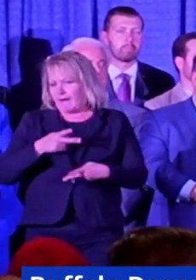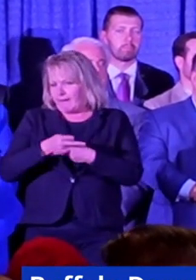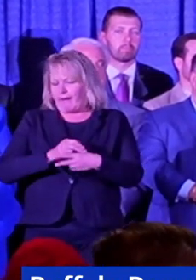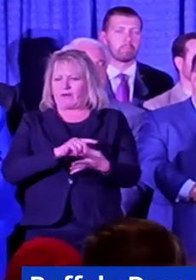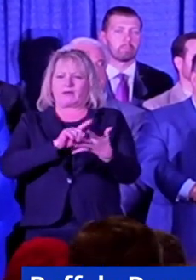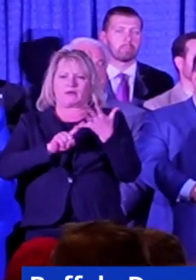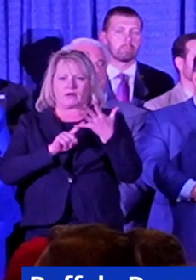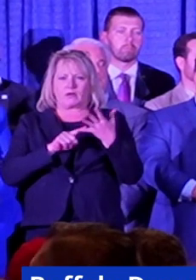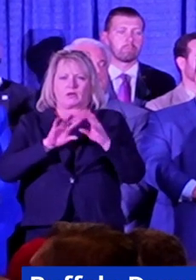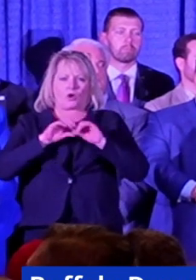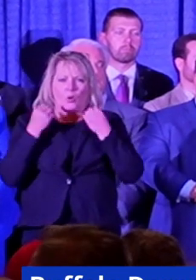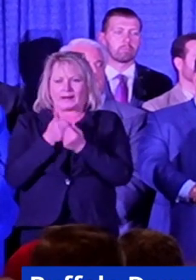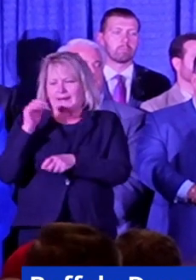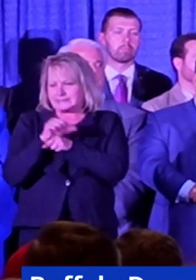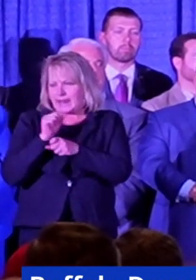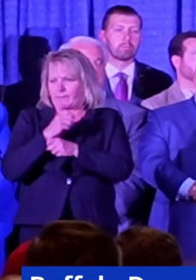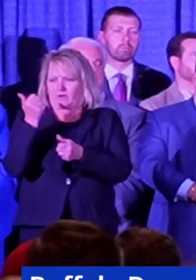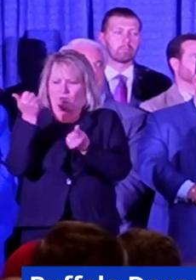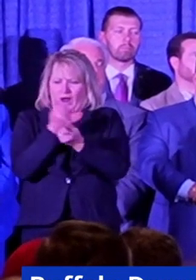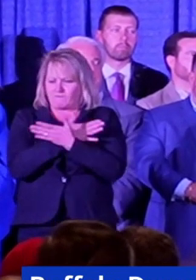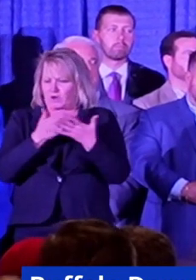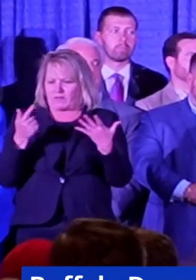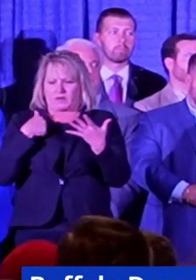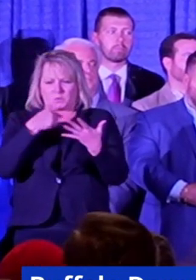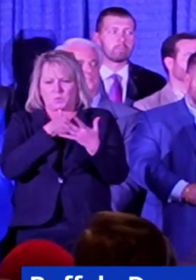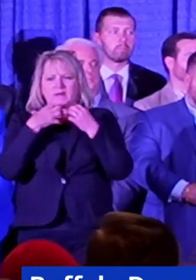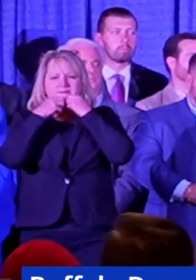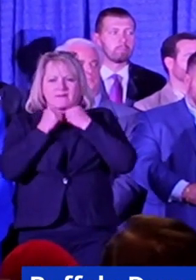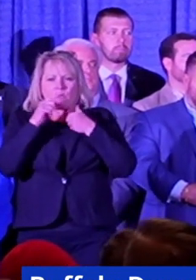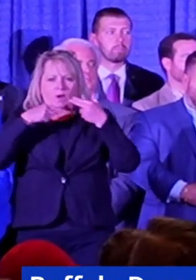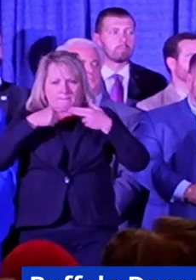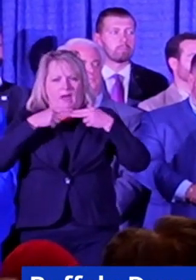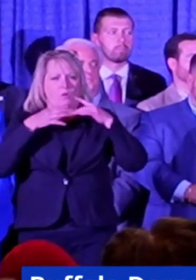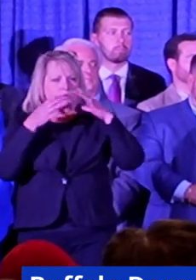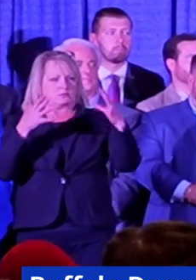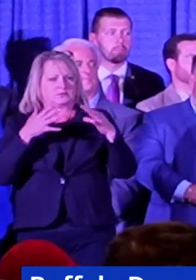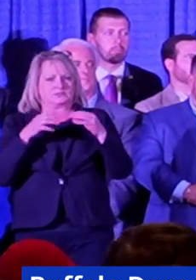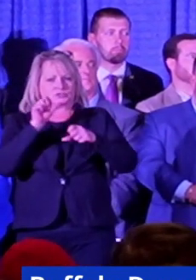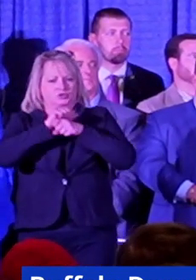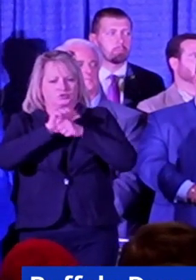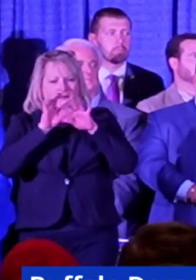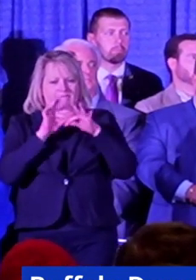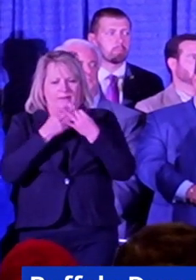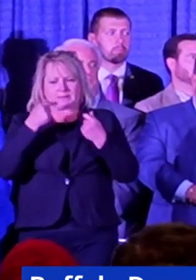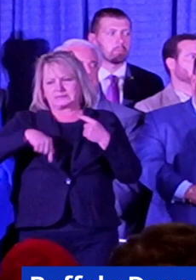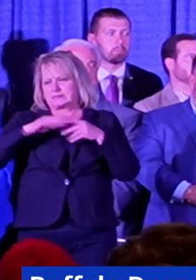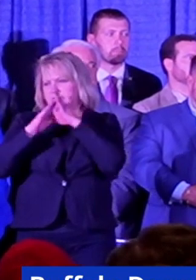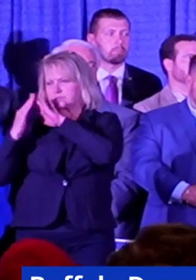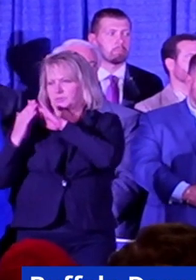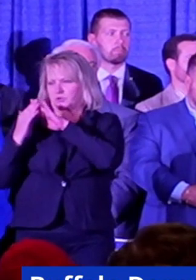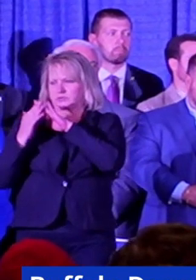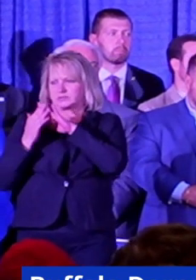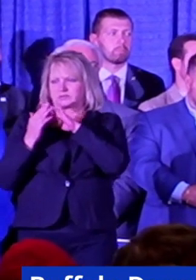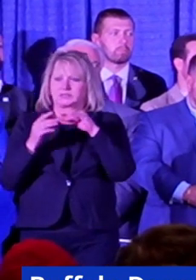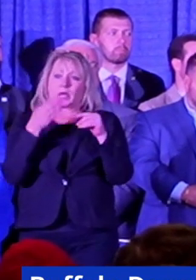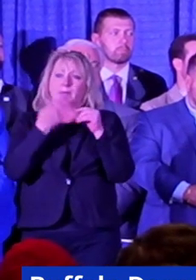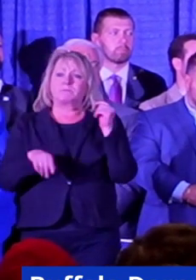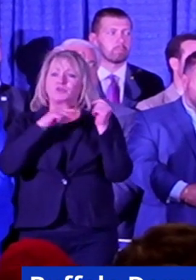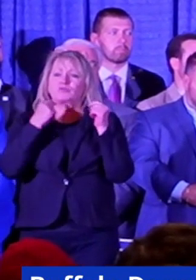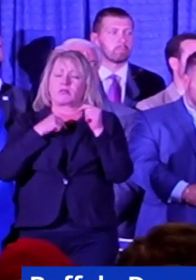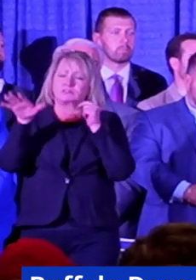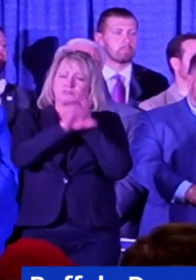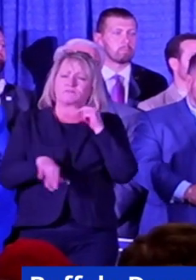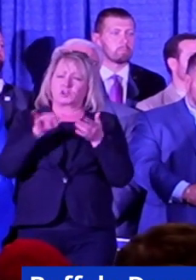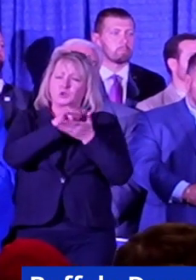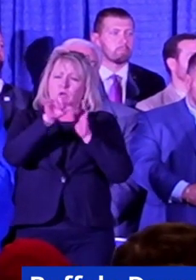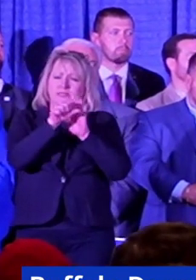for organized labor, for everything that we care about as working families in our community, as blue-collar workers across New